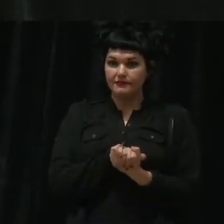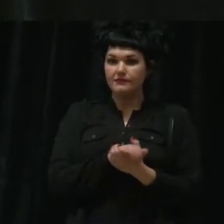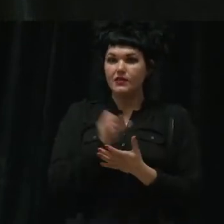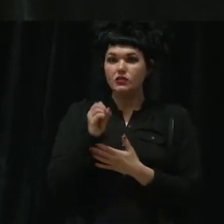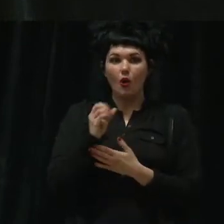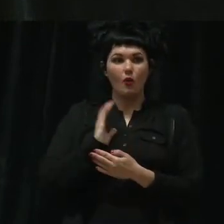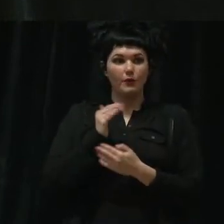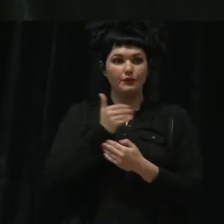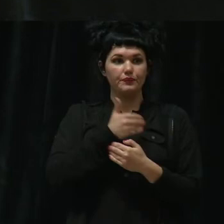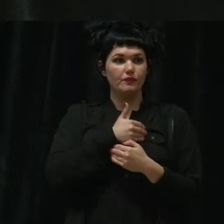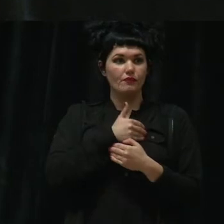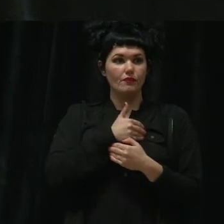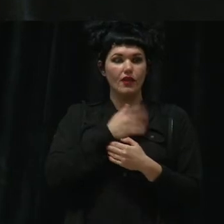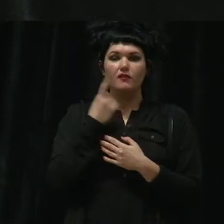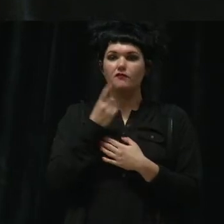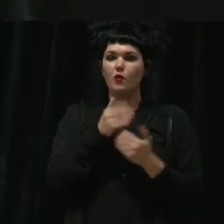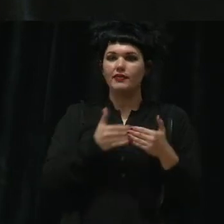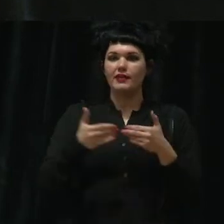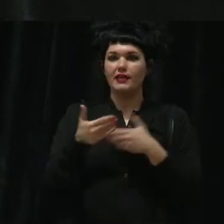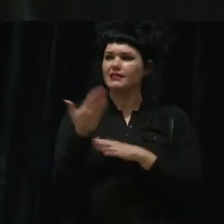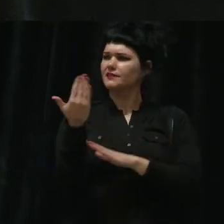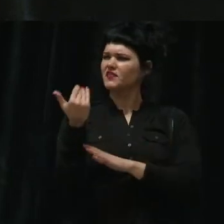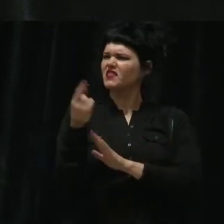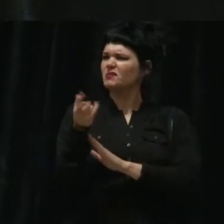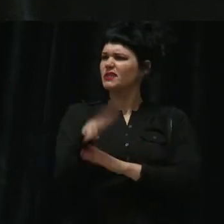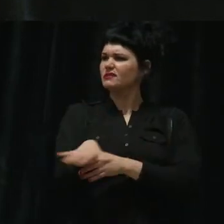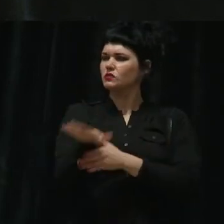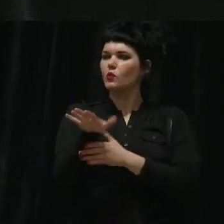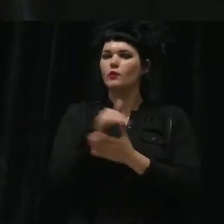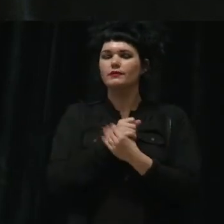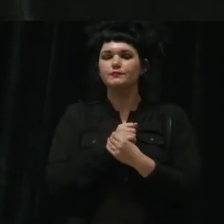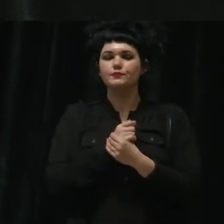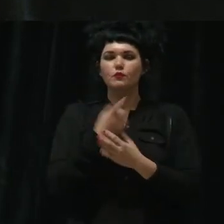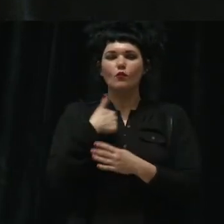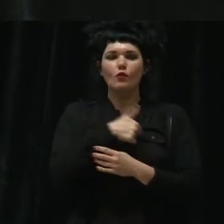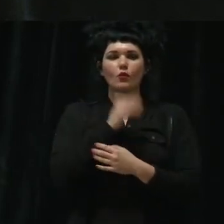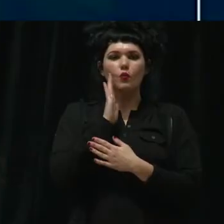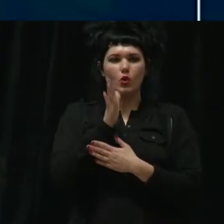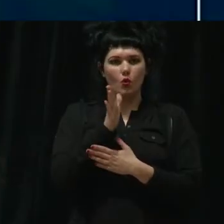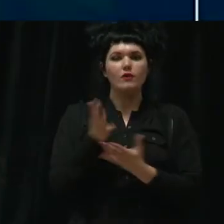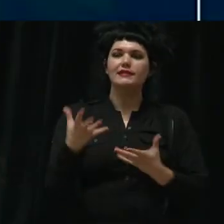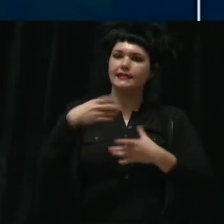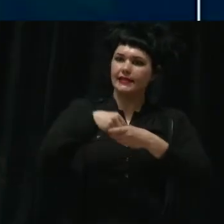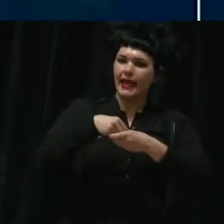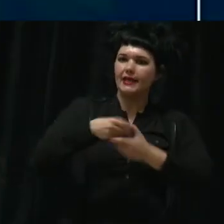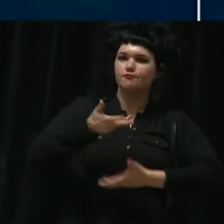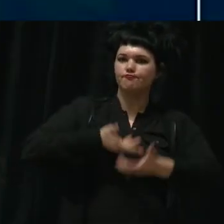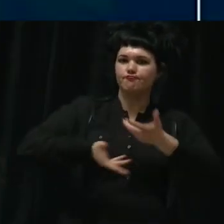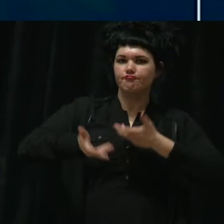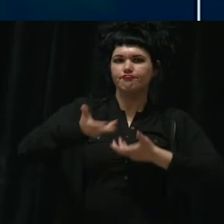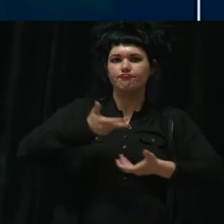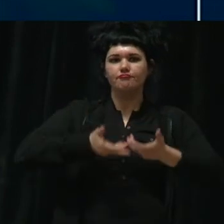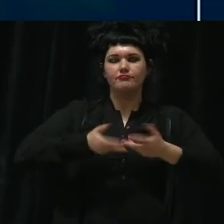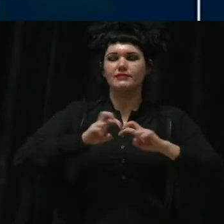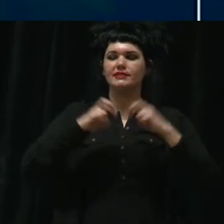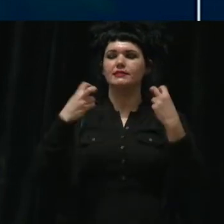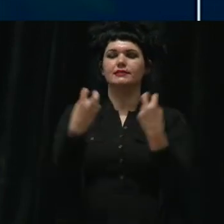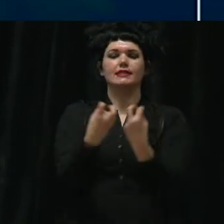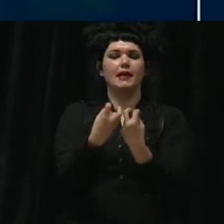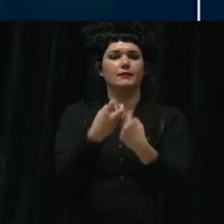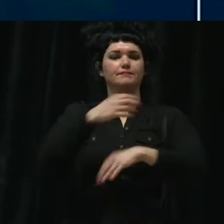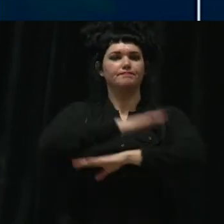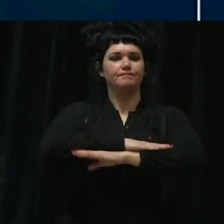so for the next 15 minutes or so, we're going to engage in a set of tabletop